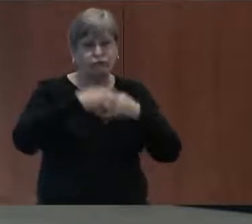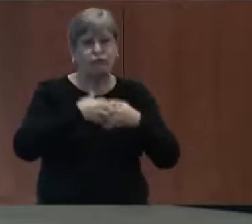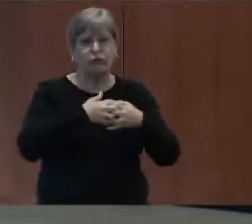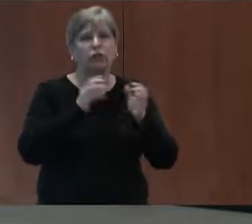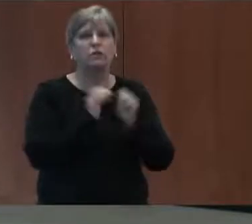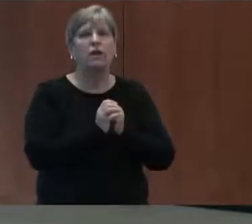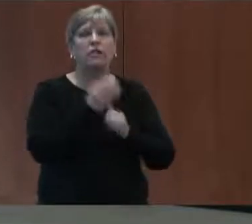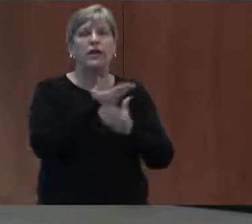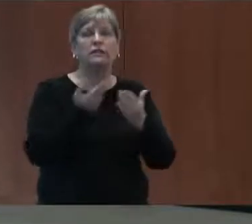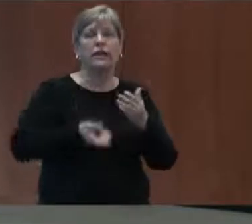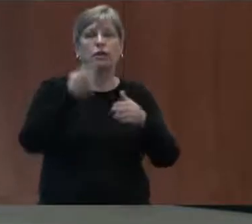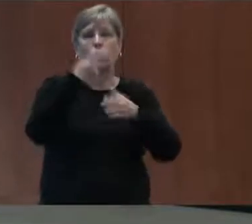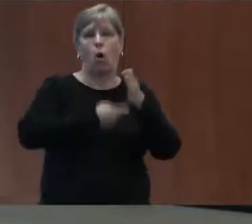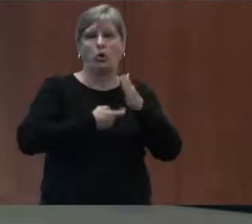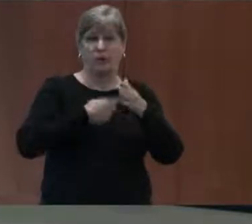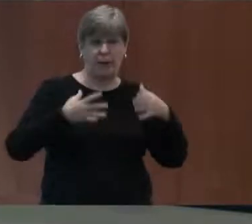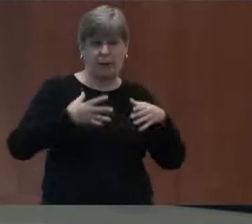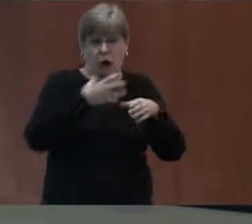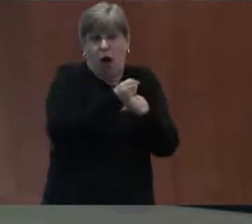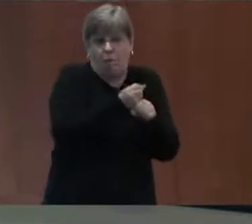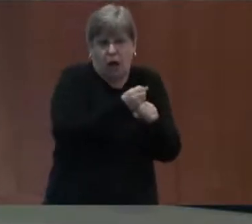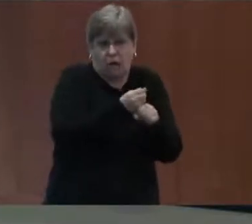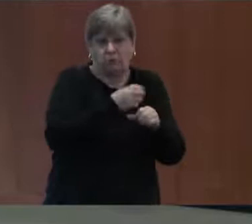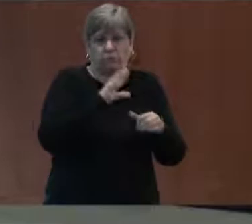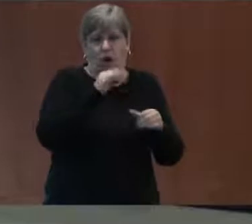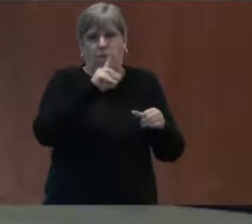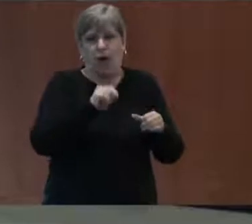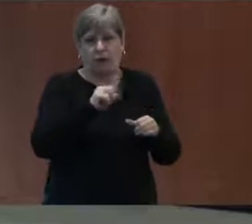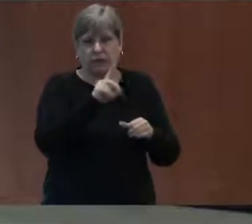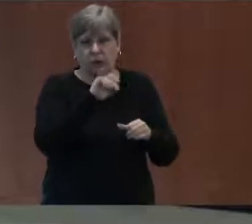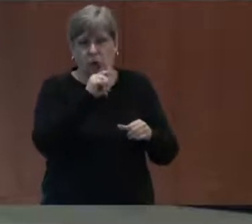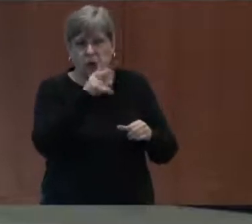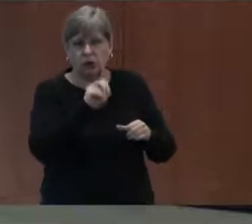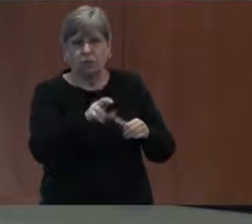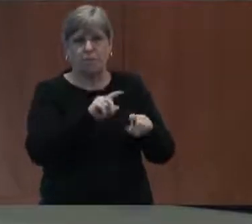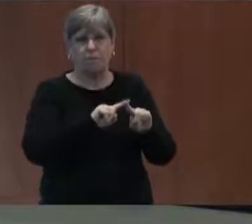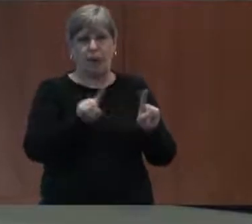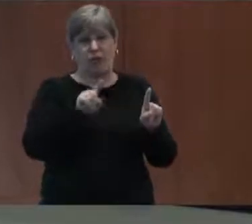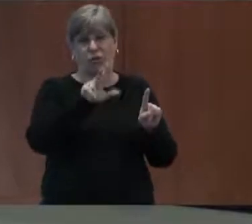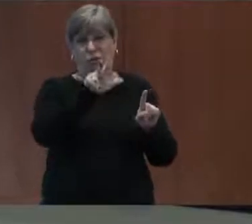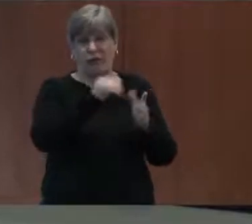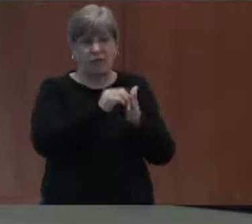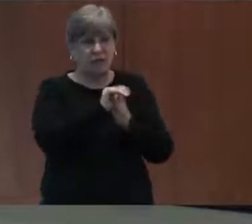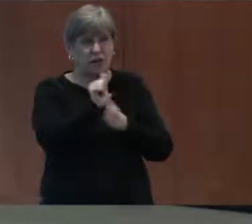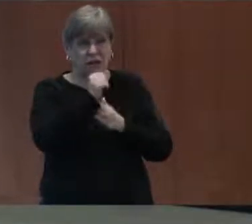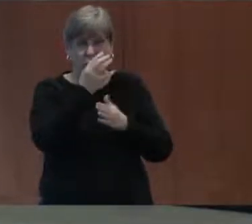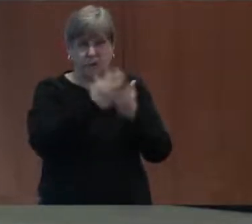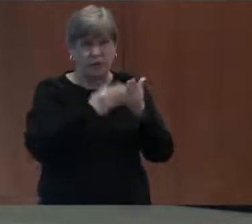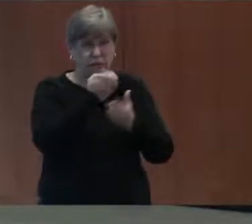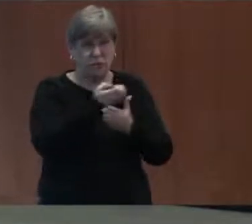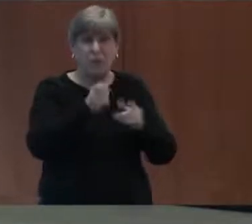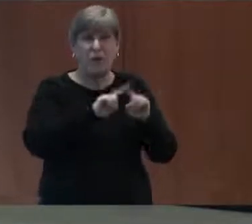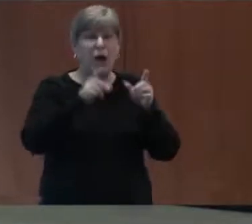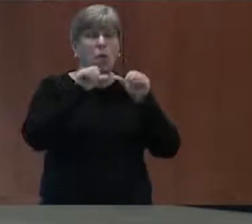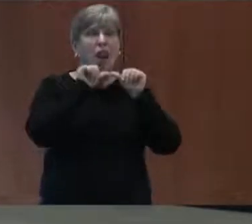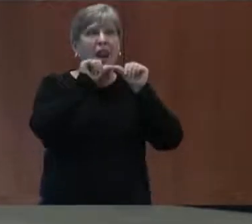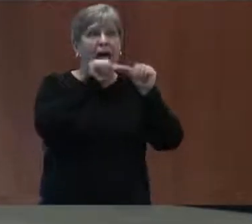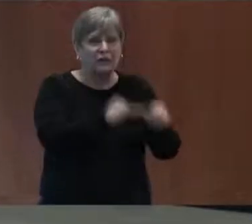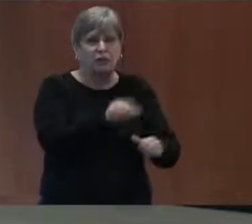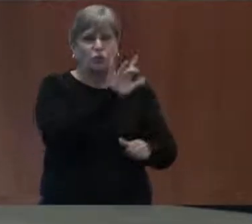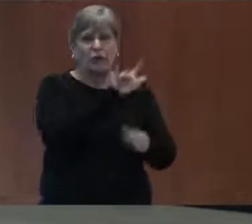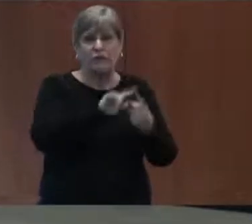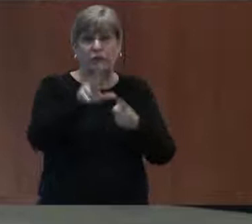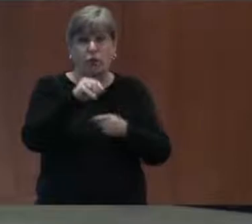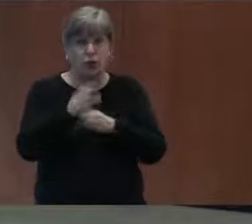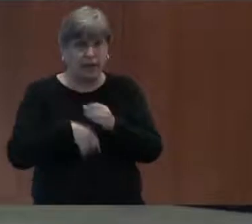cost, in upwards, when we're talking about dishwashers, I mean, $25,000, $30,000 for a piece of equipment, but that'll last 25 to